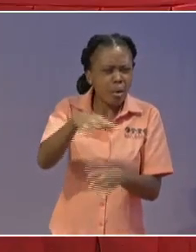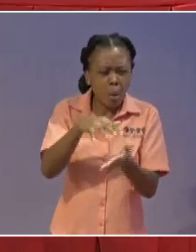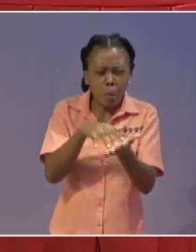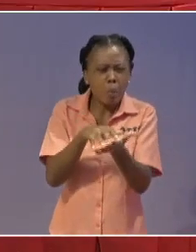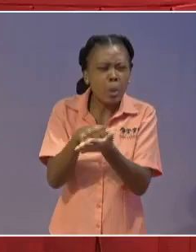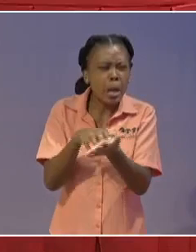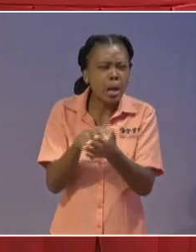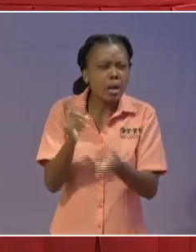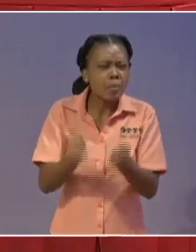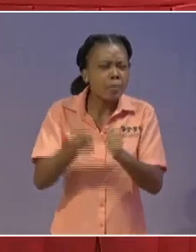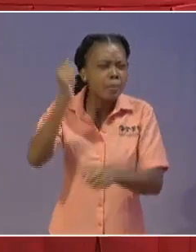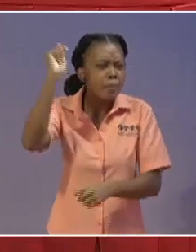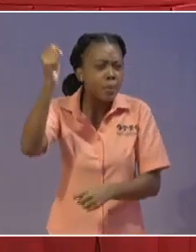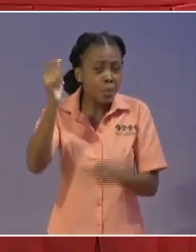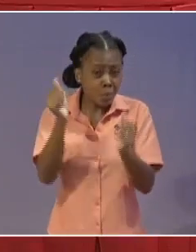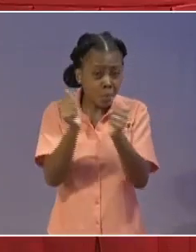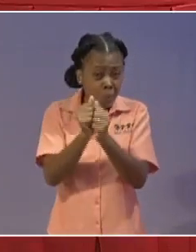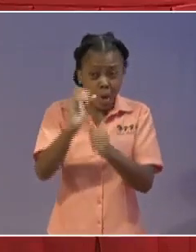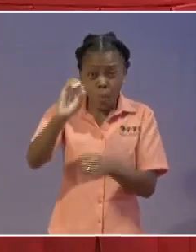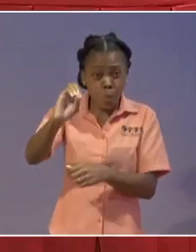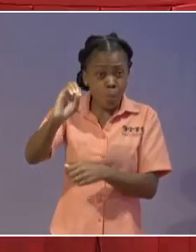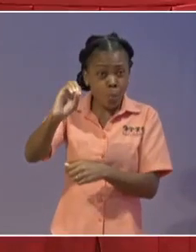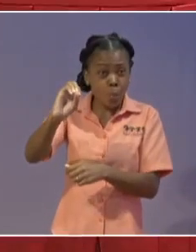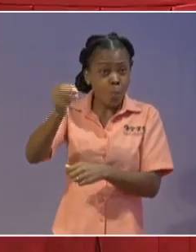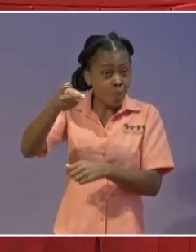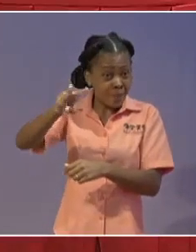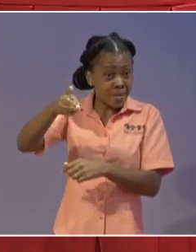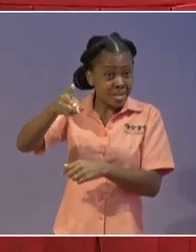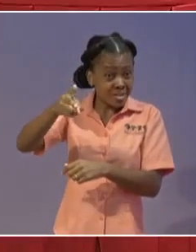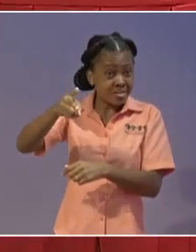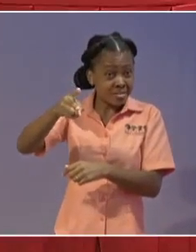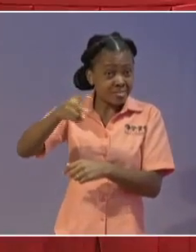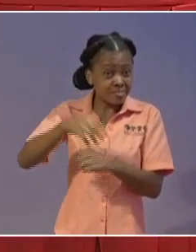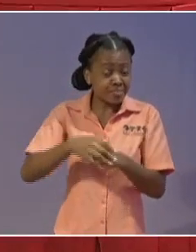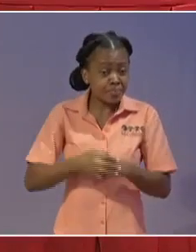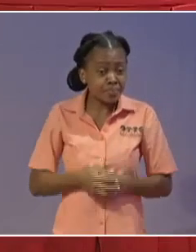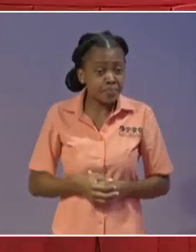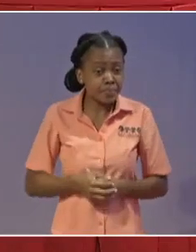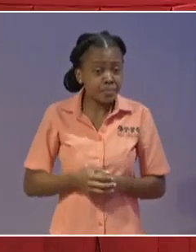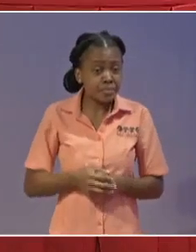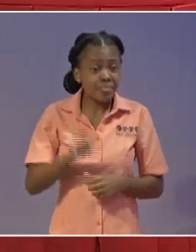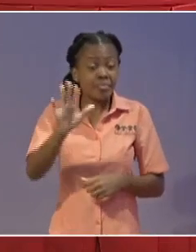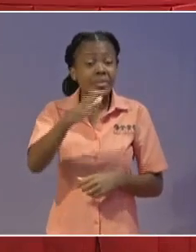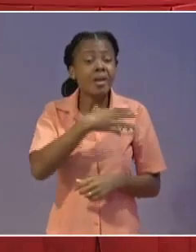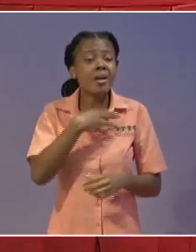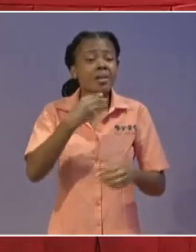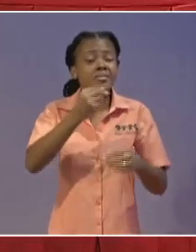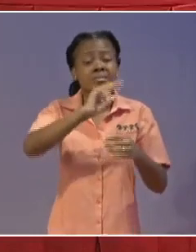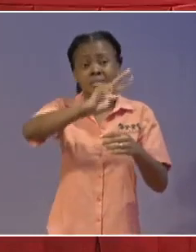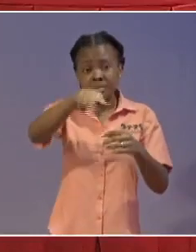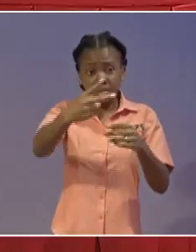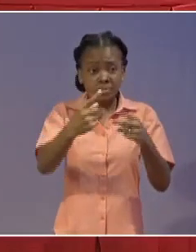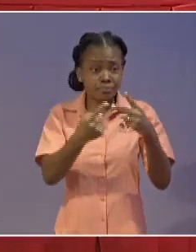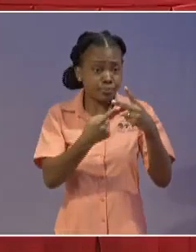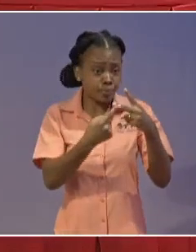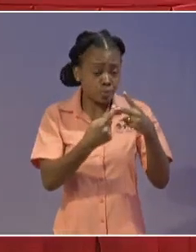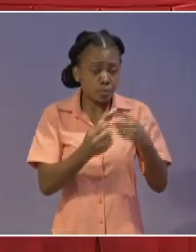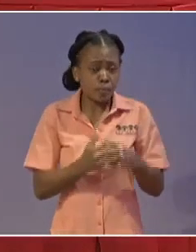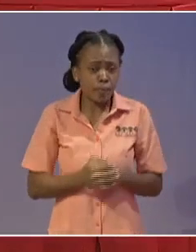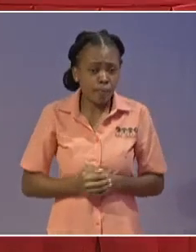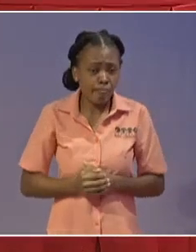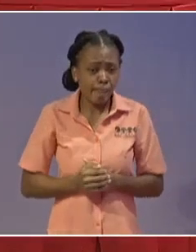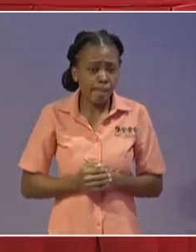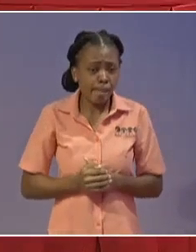question. Second question, I don't know who might want to take this, Dr. Hines or yourself, but I noticed what Dr.